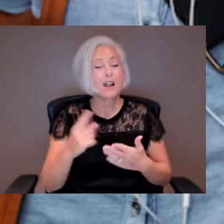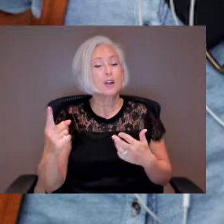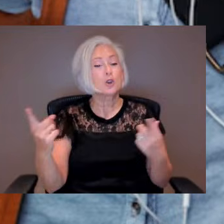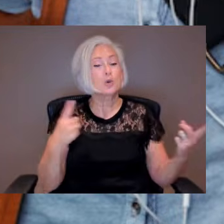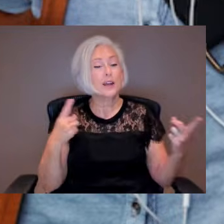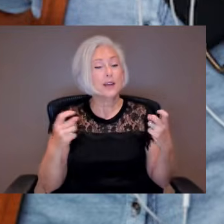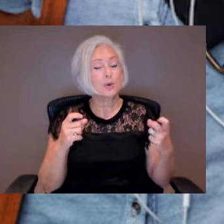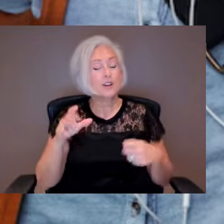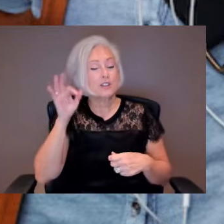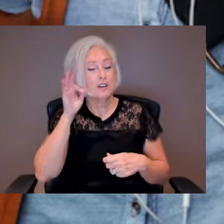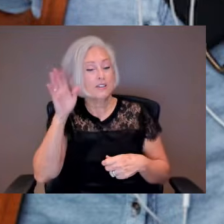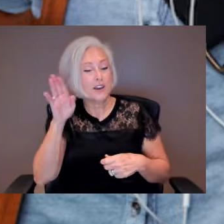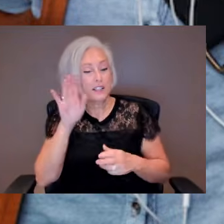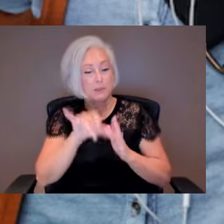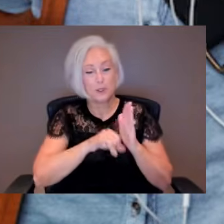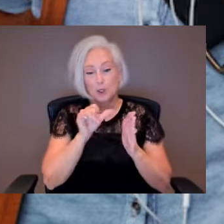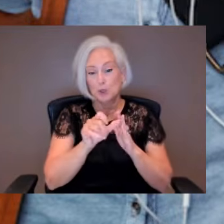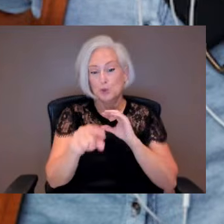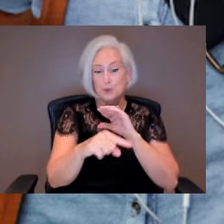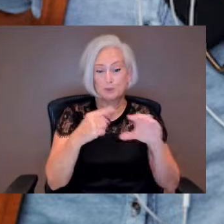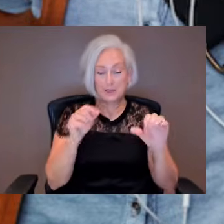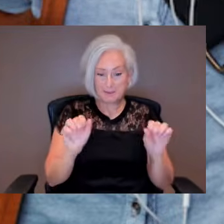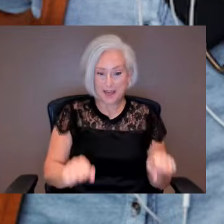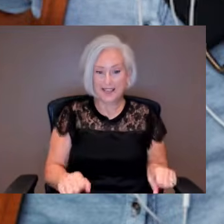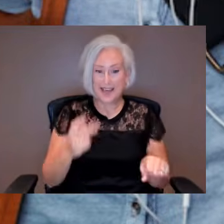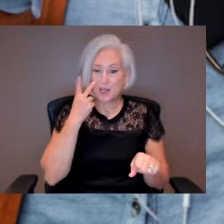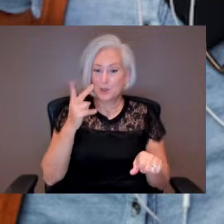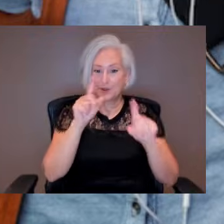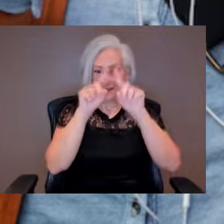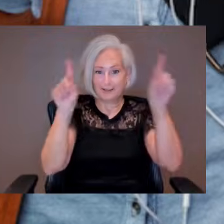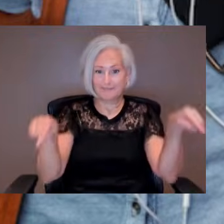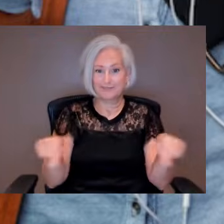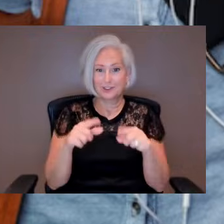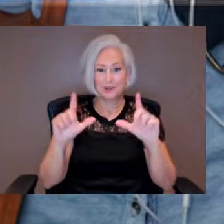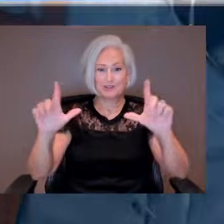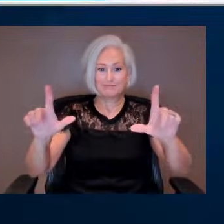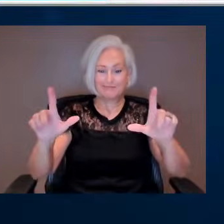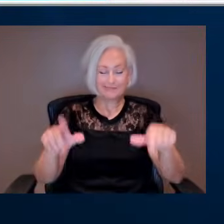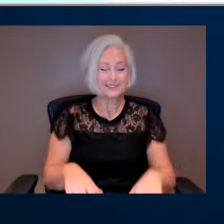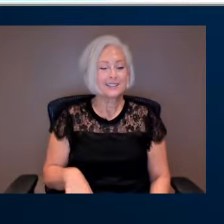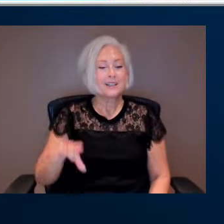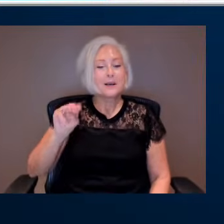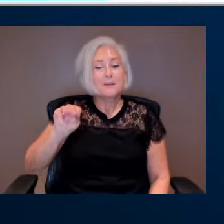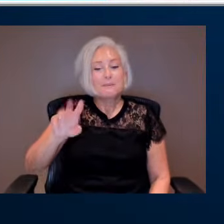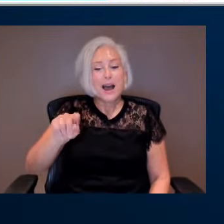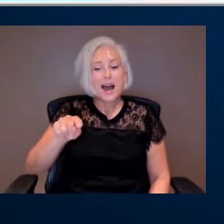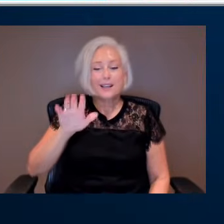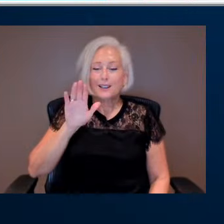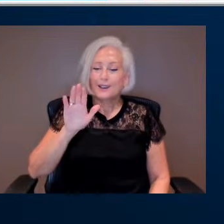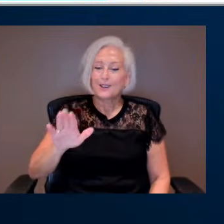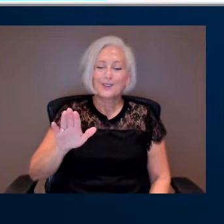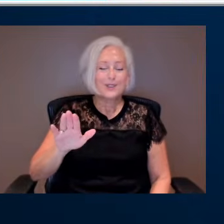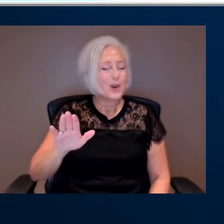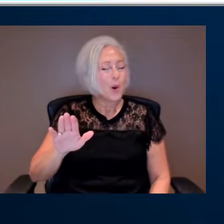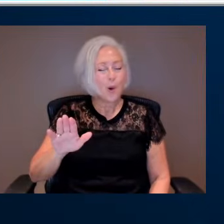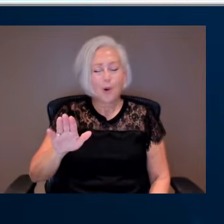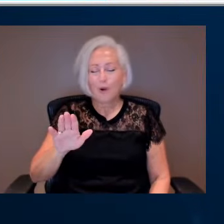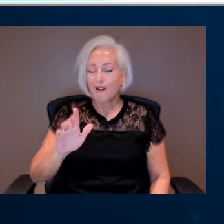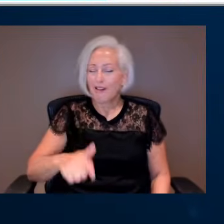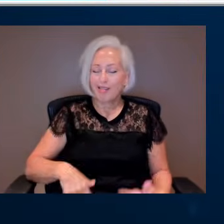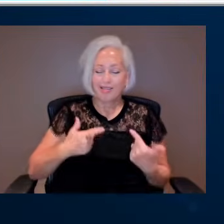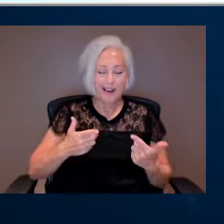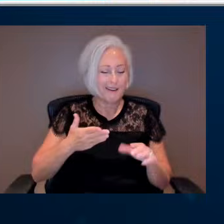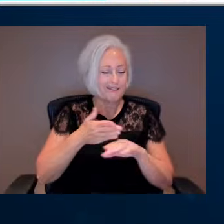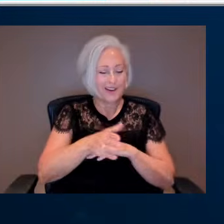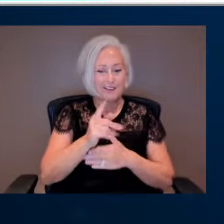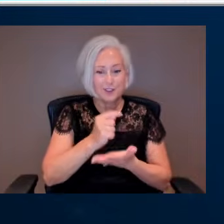News Network. That information is there on your screen. Matt, you had an incredible comeback since treatment, including you lost